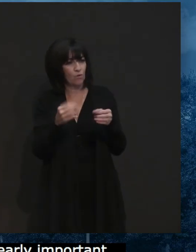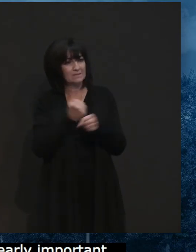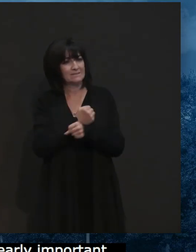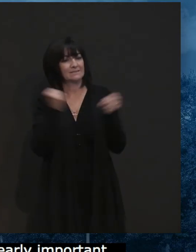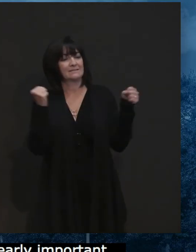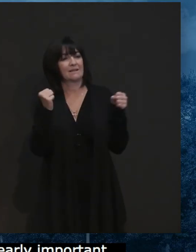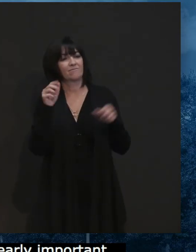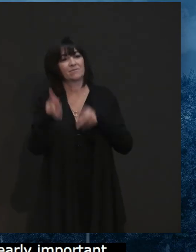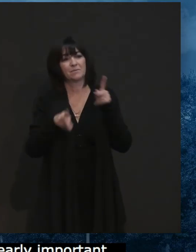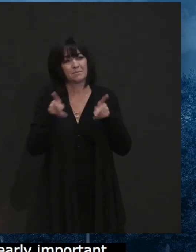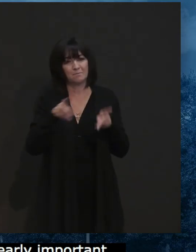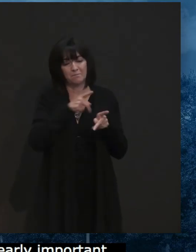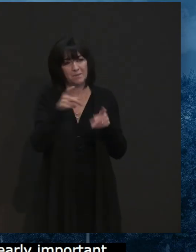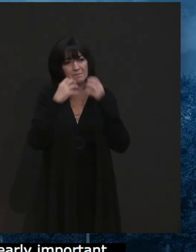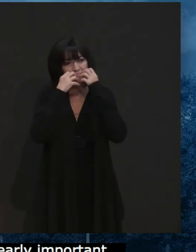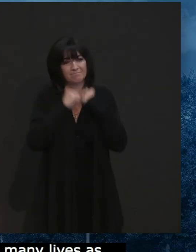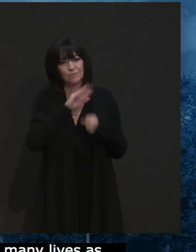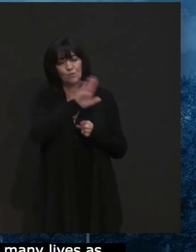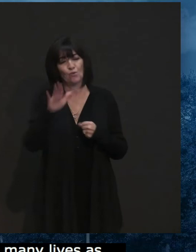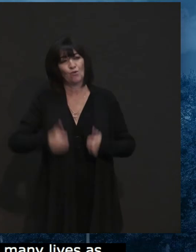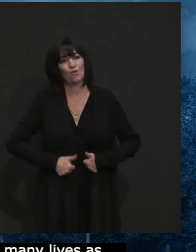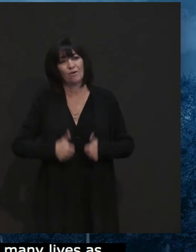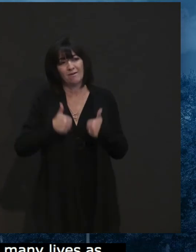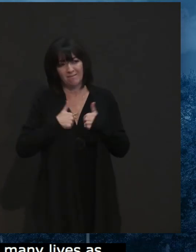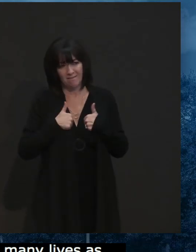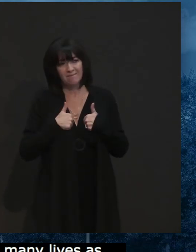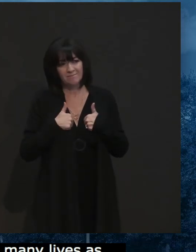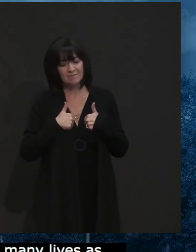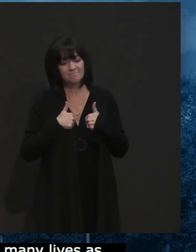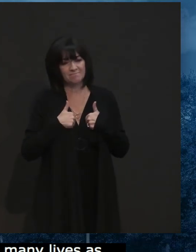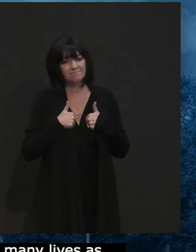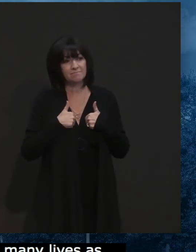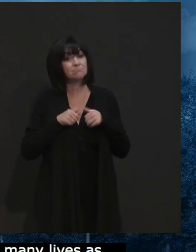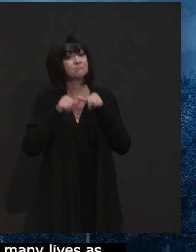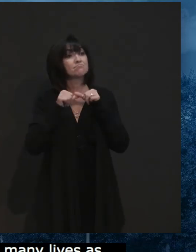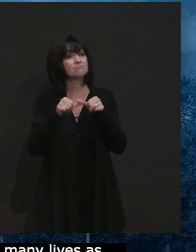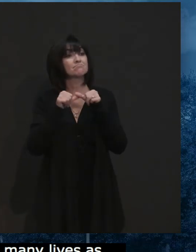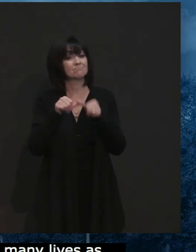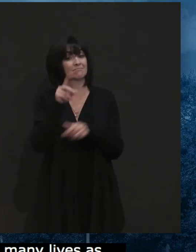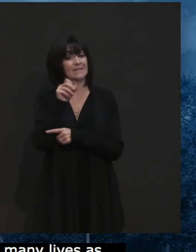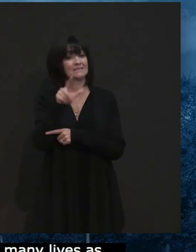can and keeping Delaware up and running. But